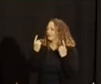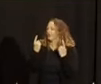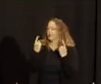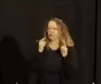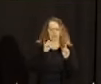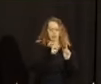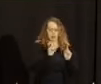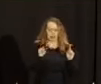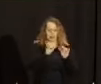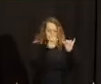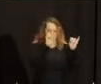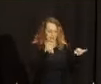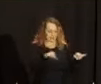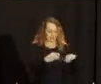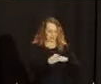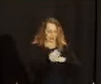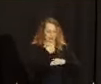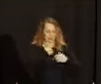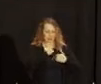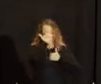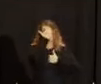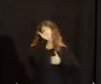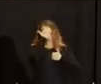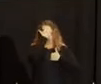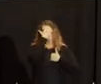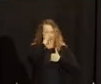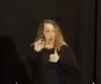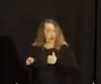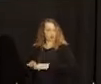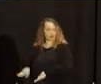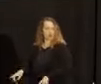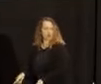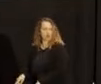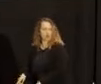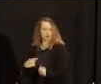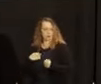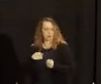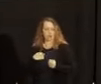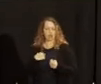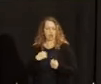systems have done to them and not just their kids.